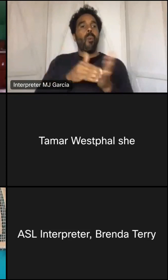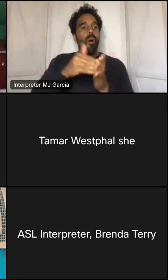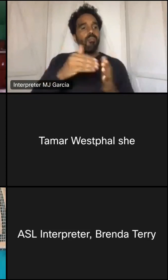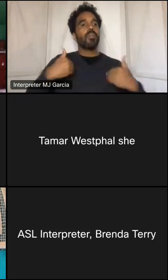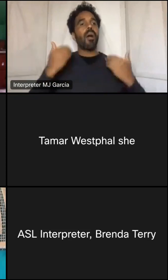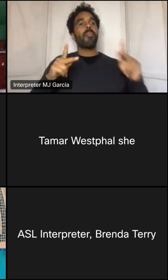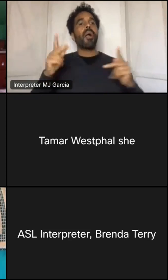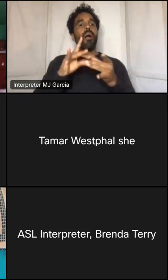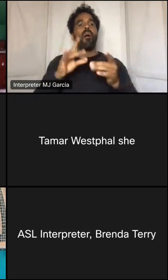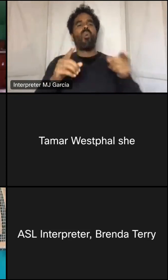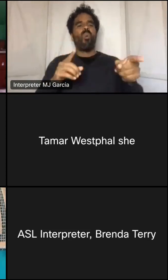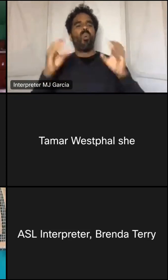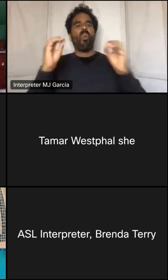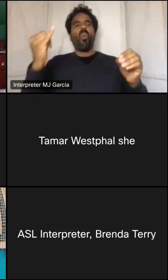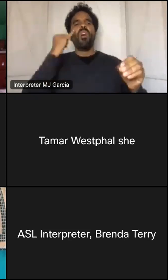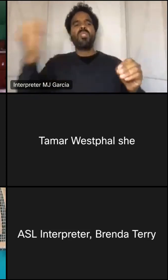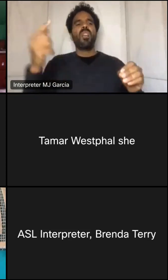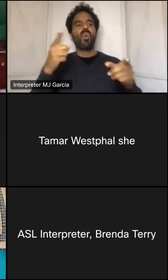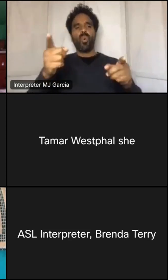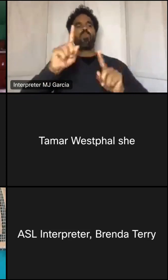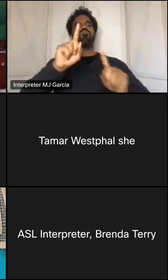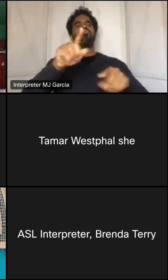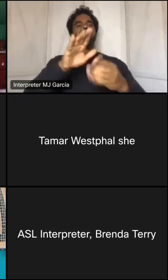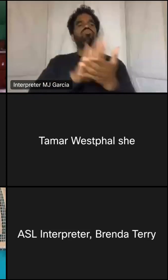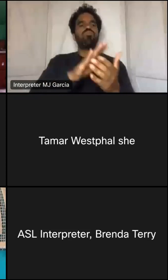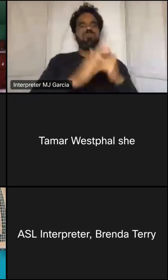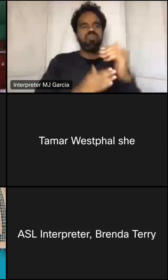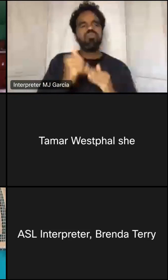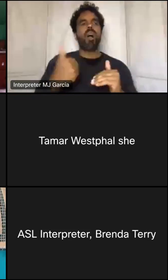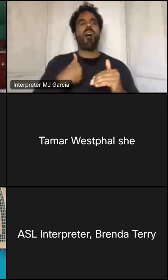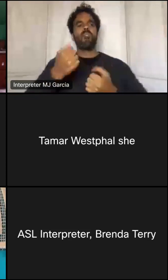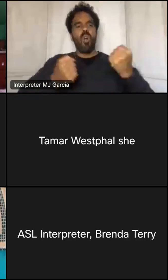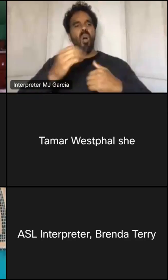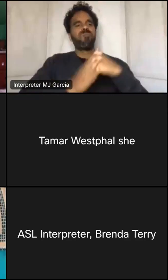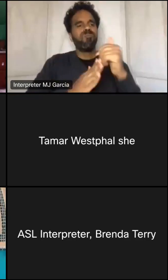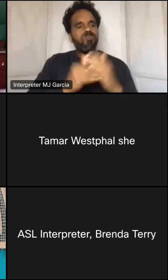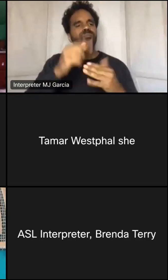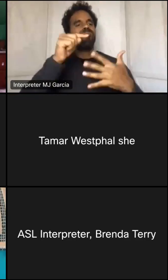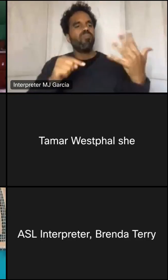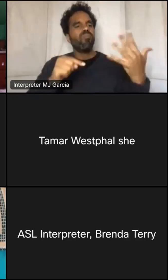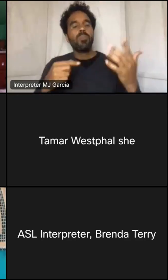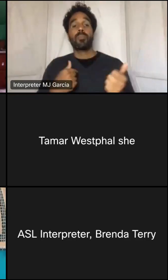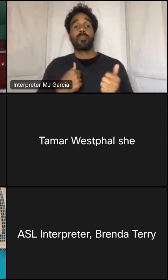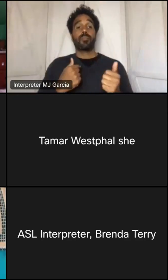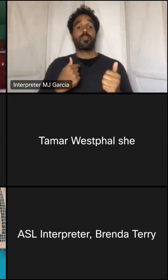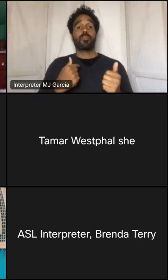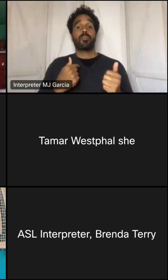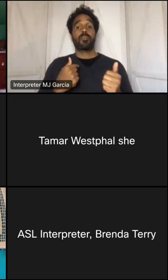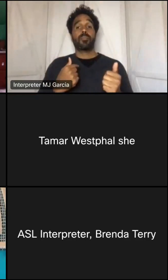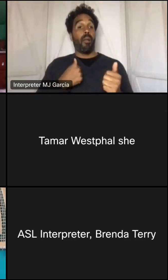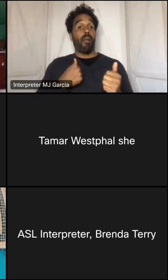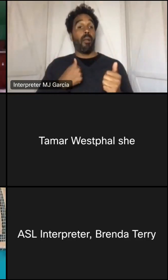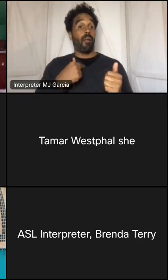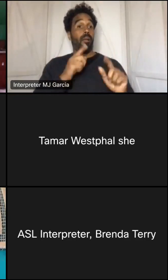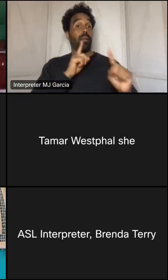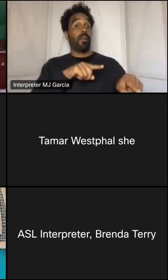to school, or you have a car, or you have these things. And once I would open up my mouth, youth would say, like, oh my God,